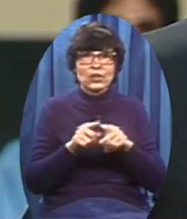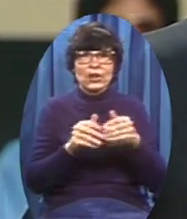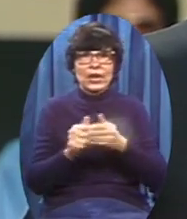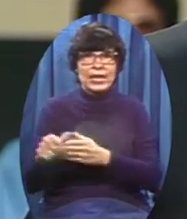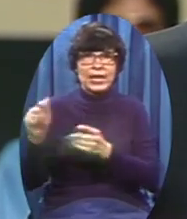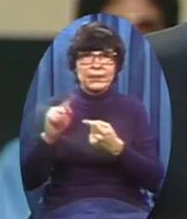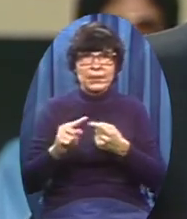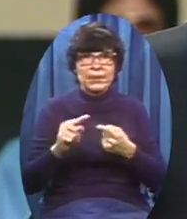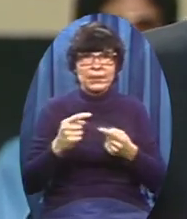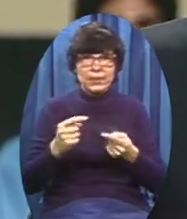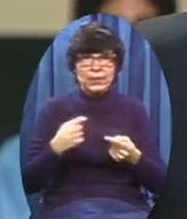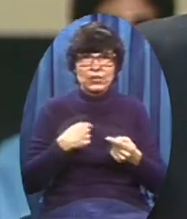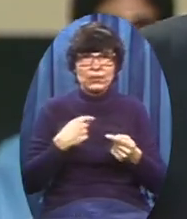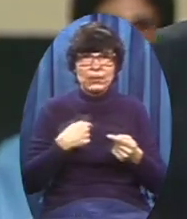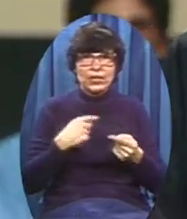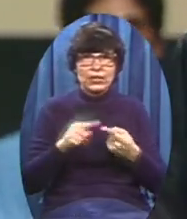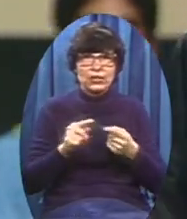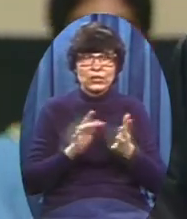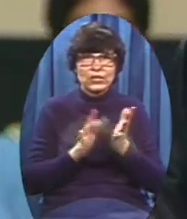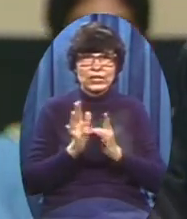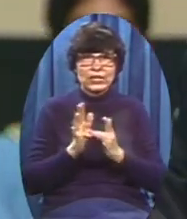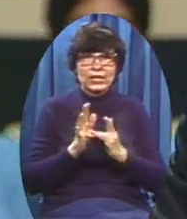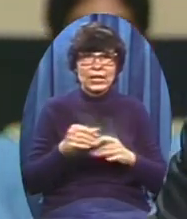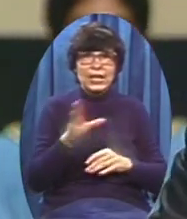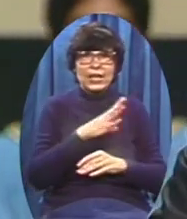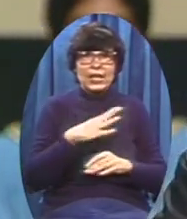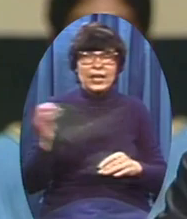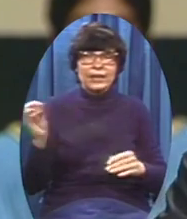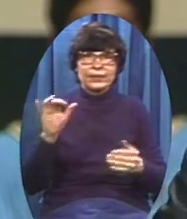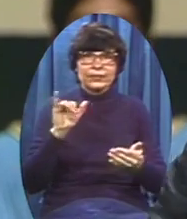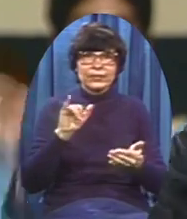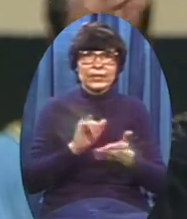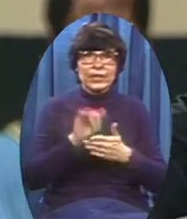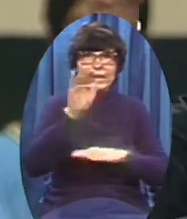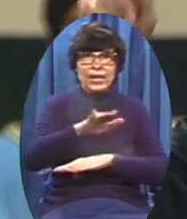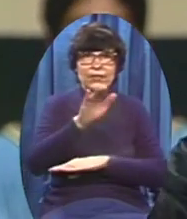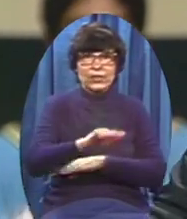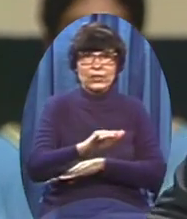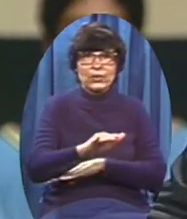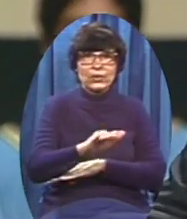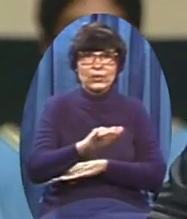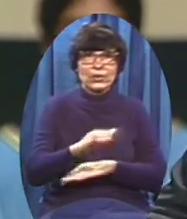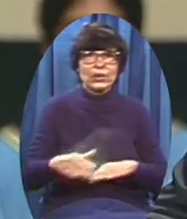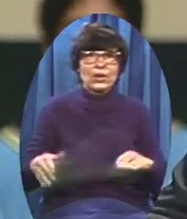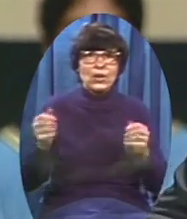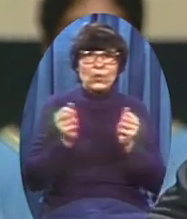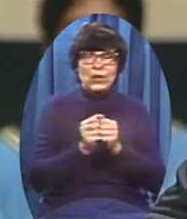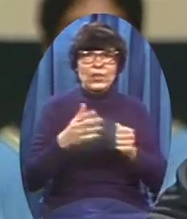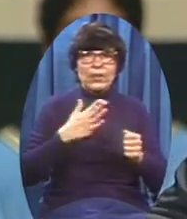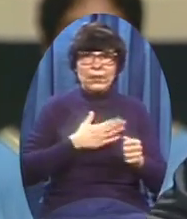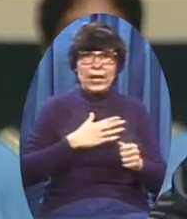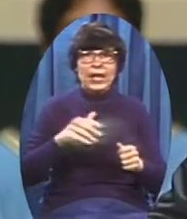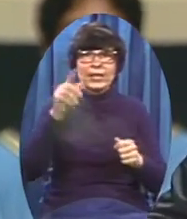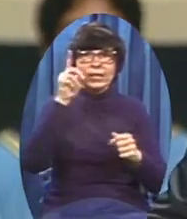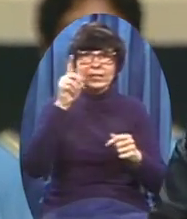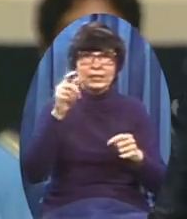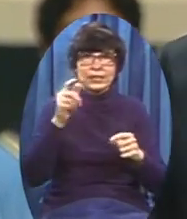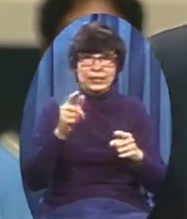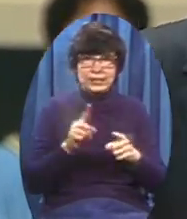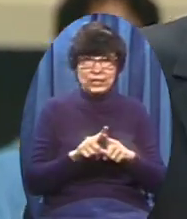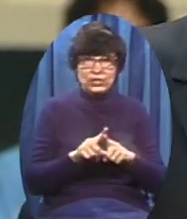4th, 1932, at 6:30 that Sunday afternoon, on the front porch of my sister's home in Greenville, South